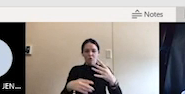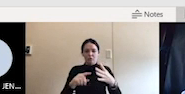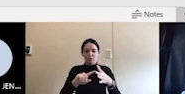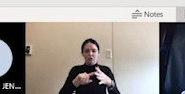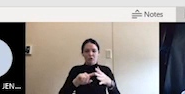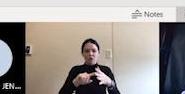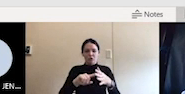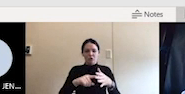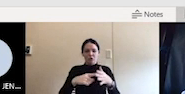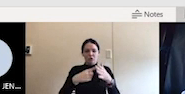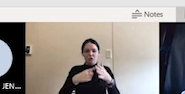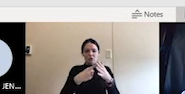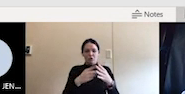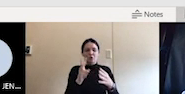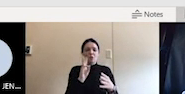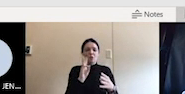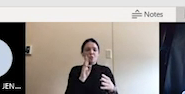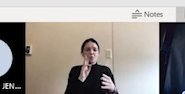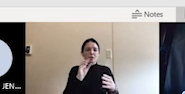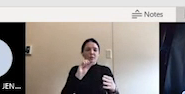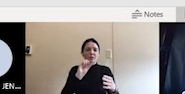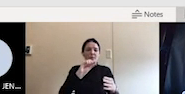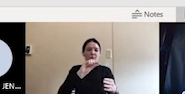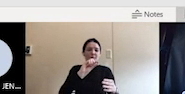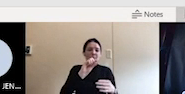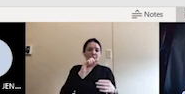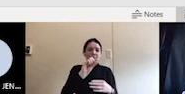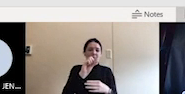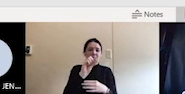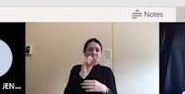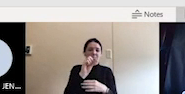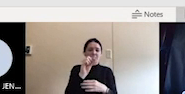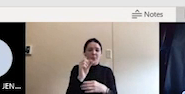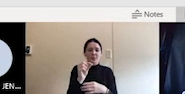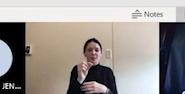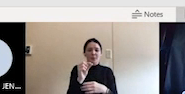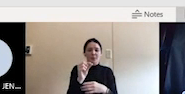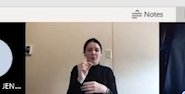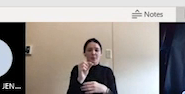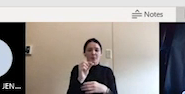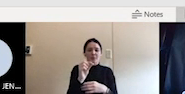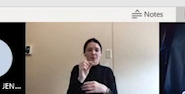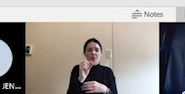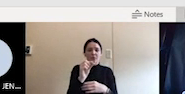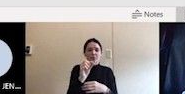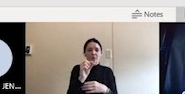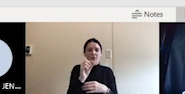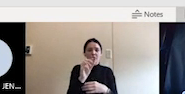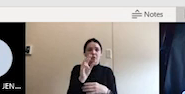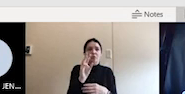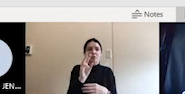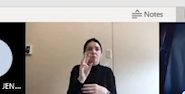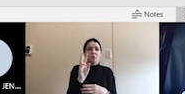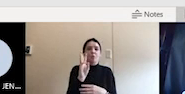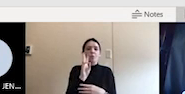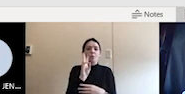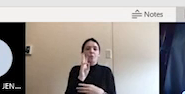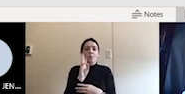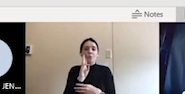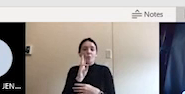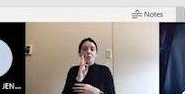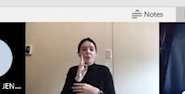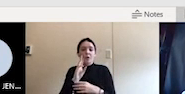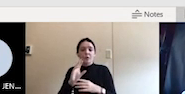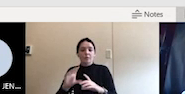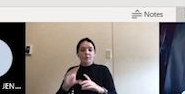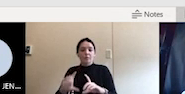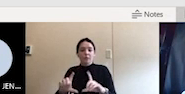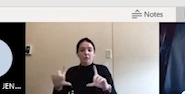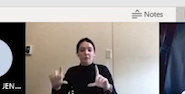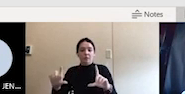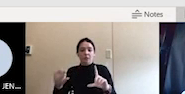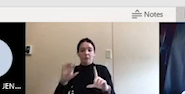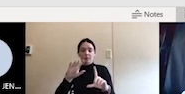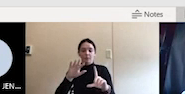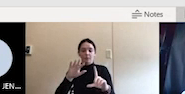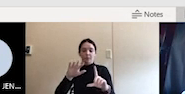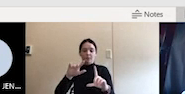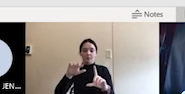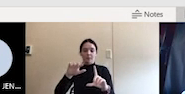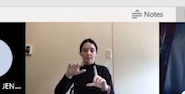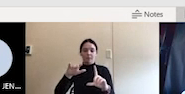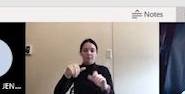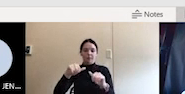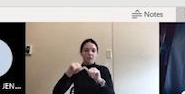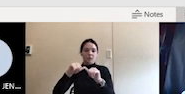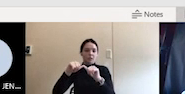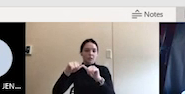the valve on until we get to a point where the level of water in the bucket stays constant. That is the amount of water coming in from the